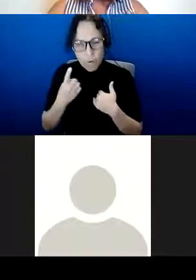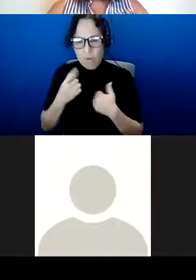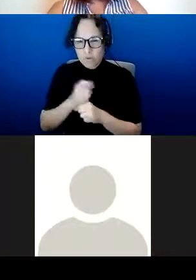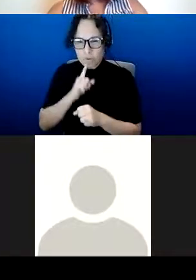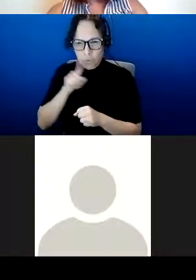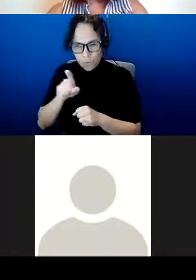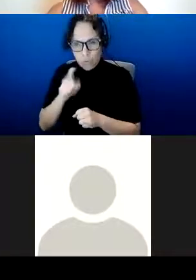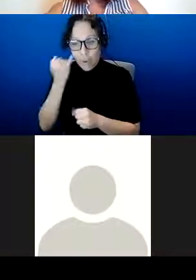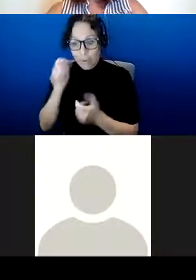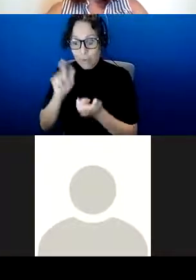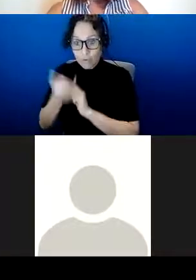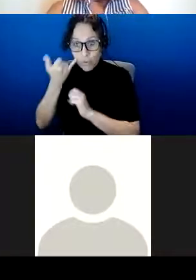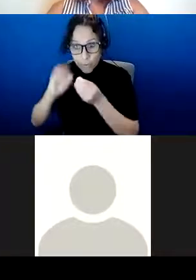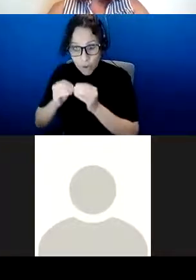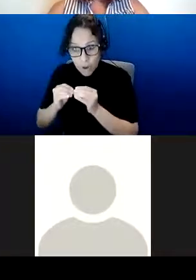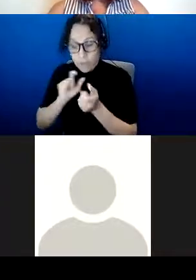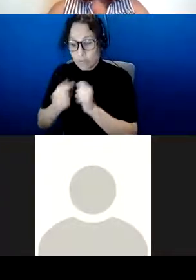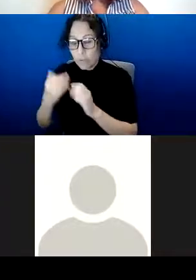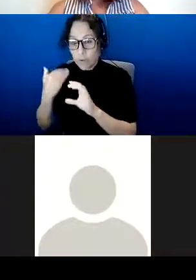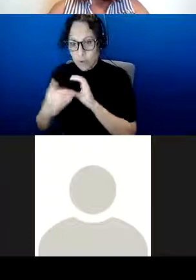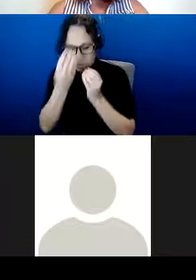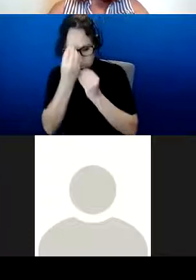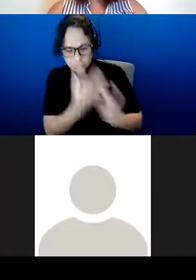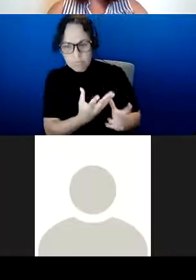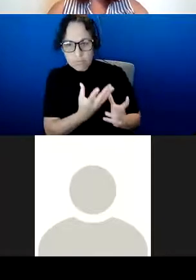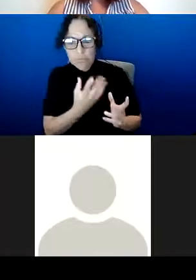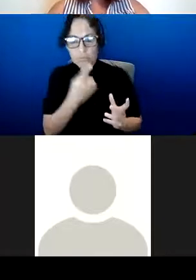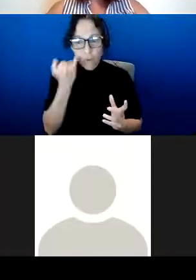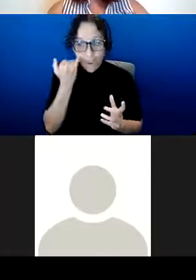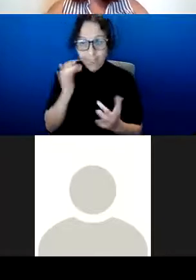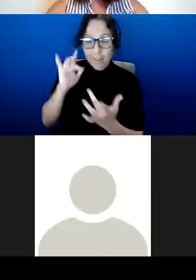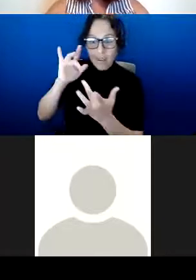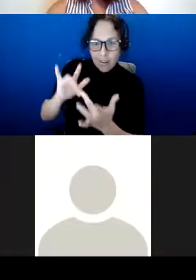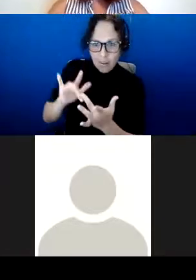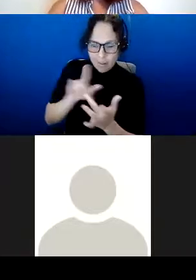information and keep them updated should they need to get a hold of you in the future.